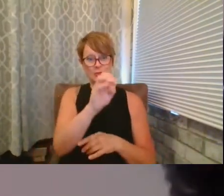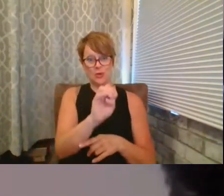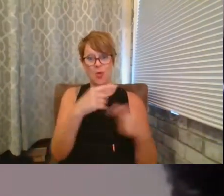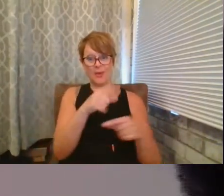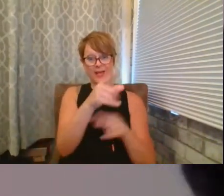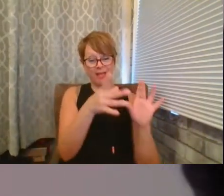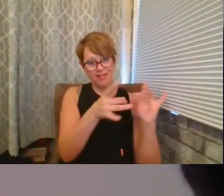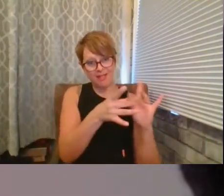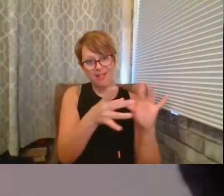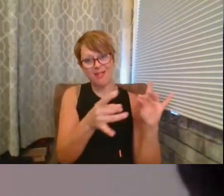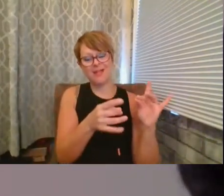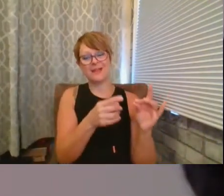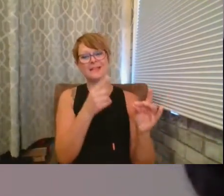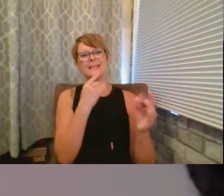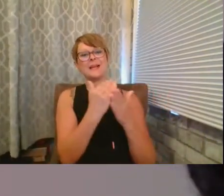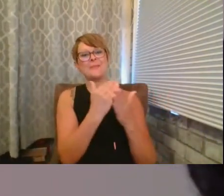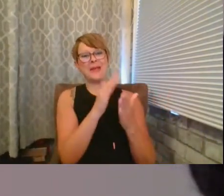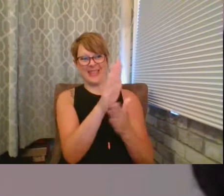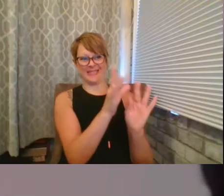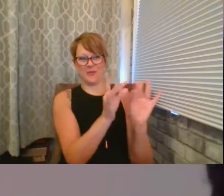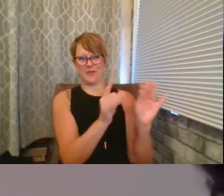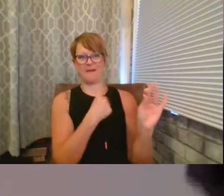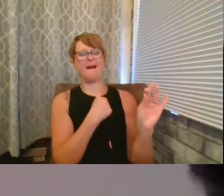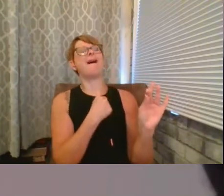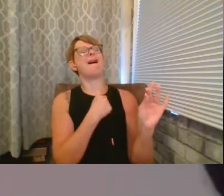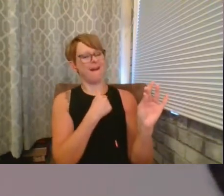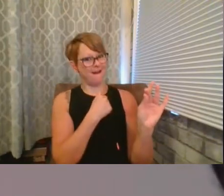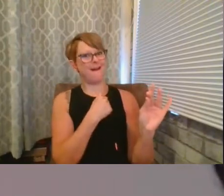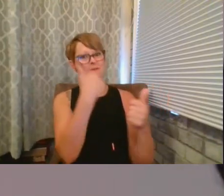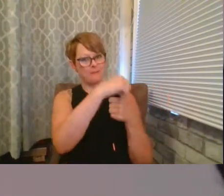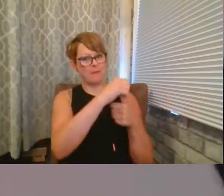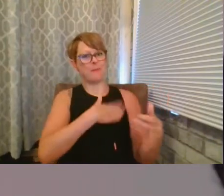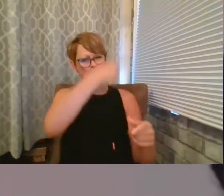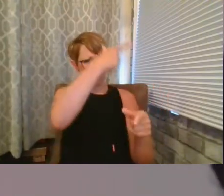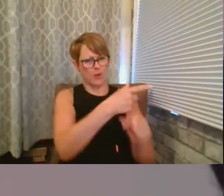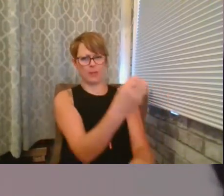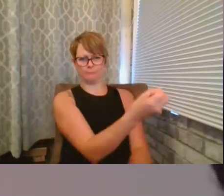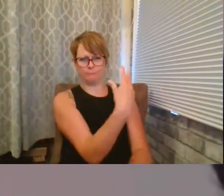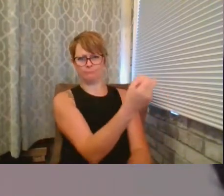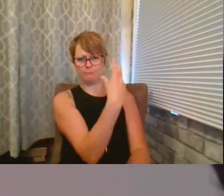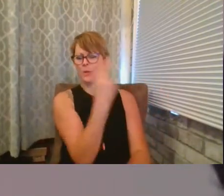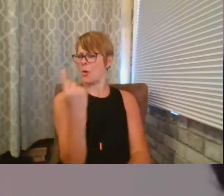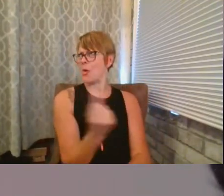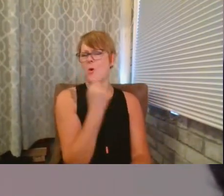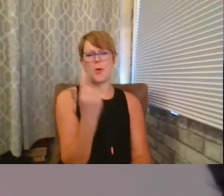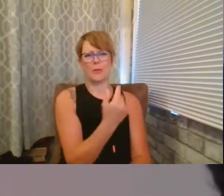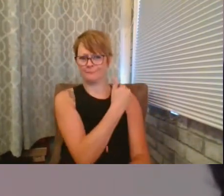the story of your side, I still remember one thing my brother always tells me, and I take